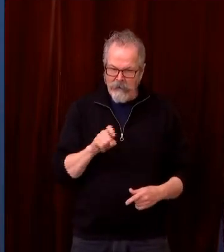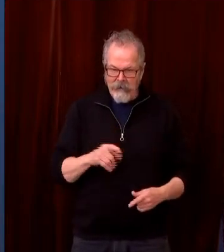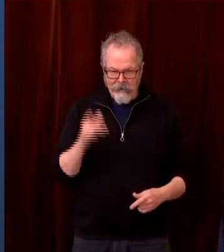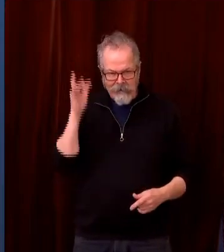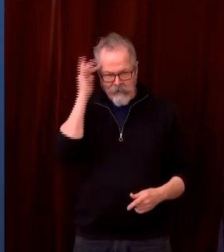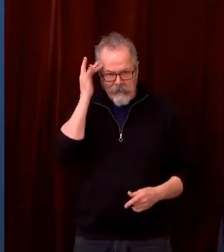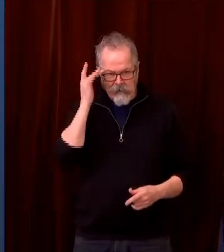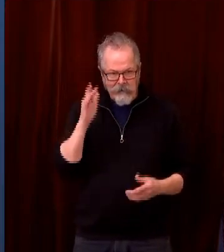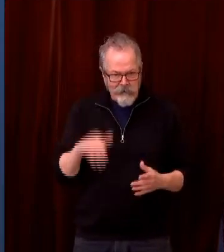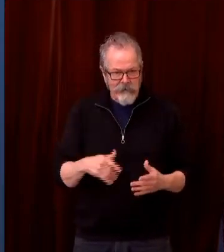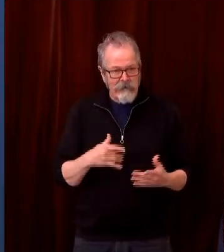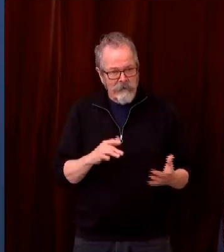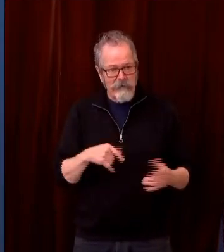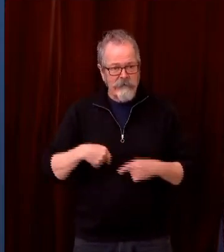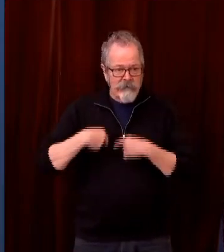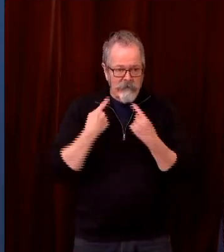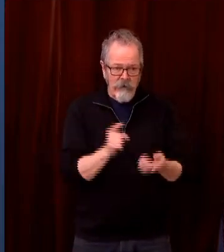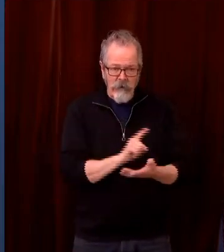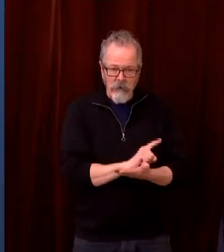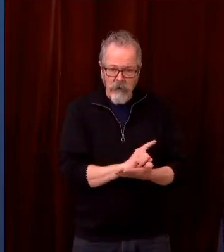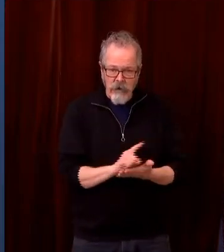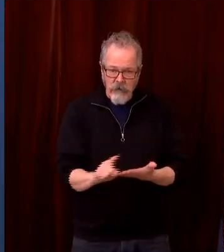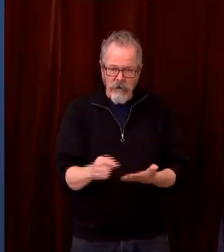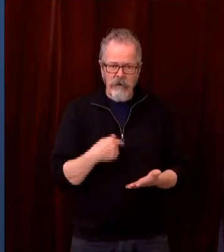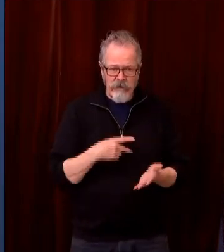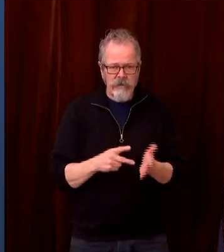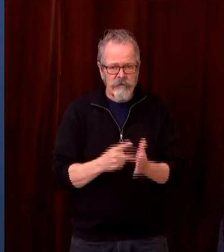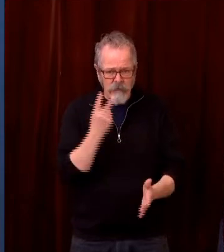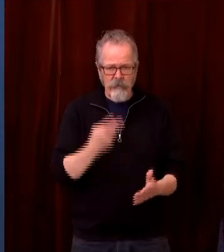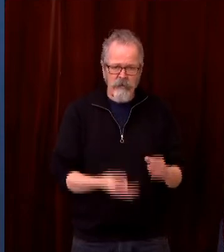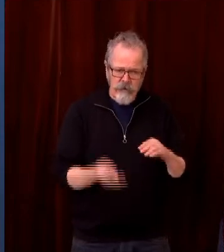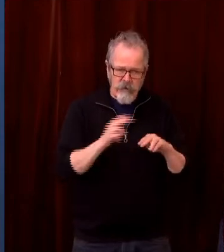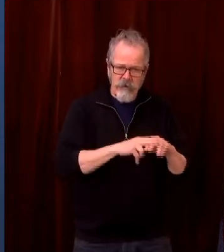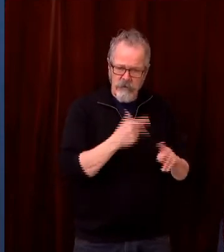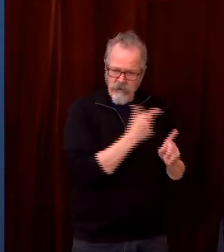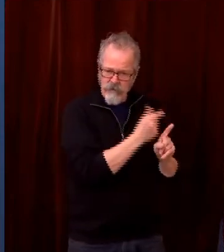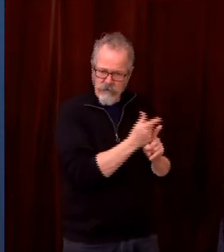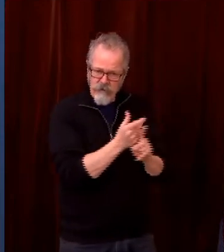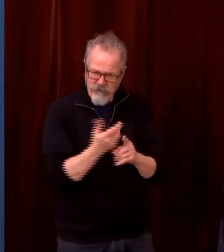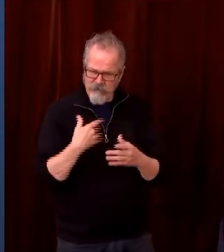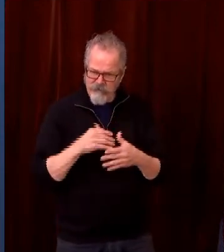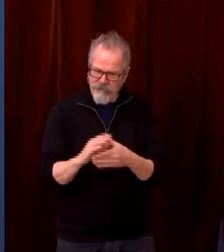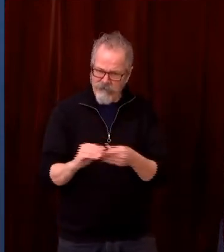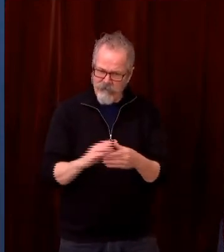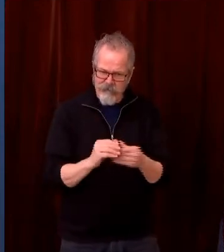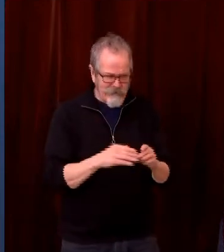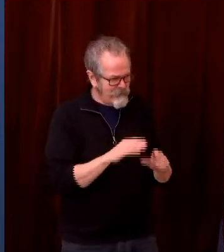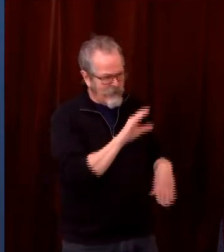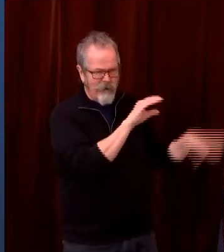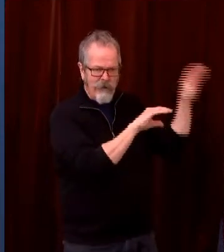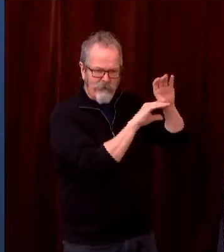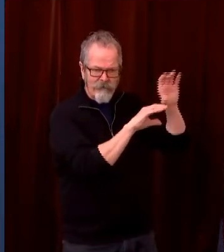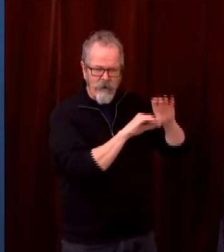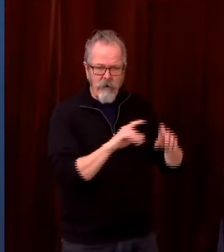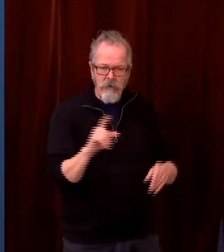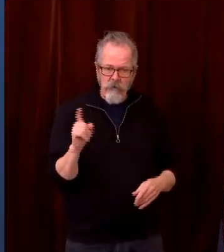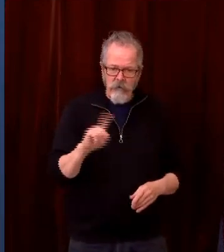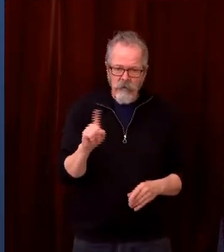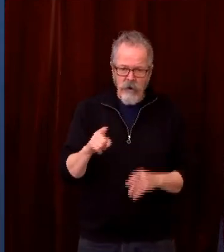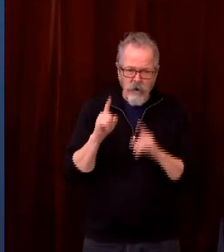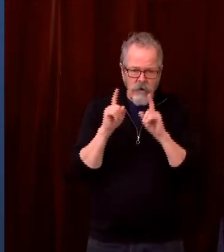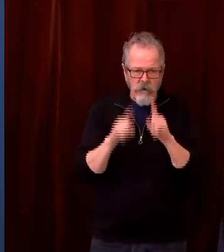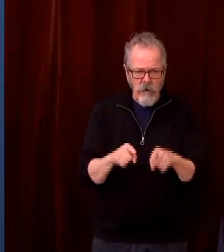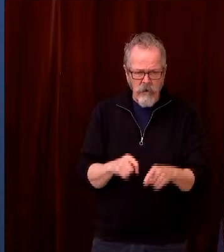last week, we have expanded the number of sites that are available for people to